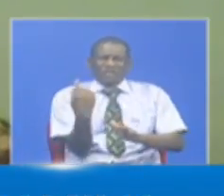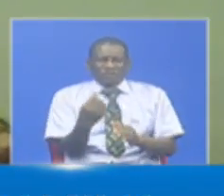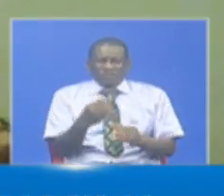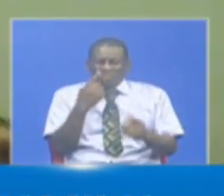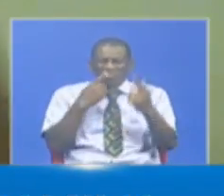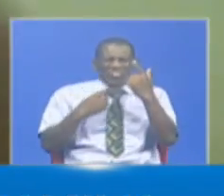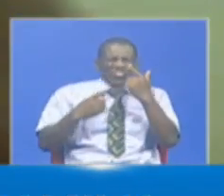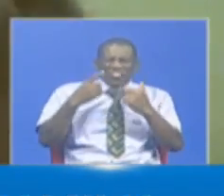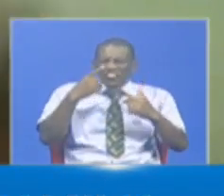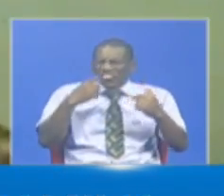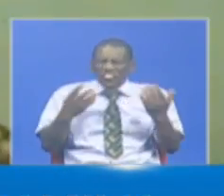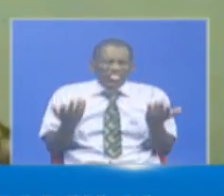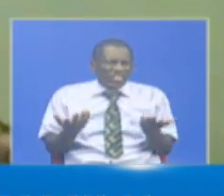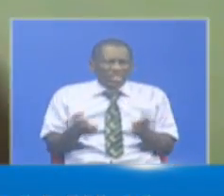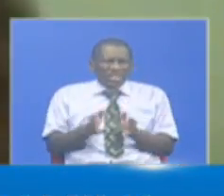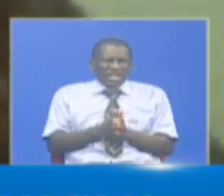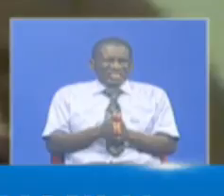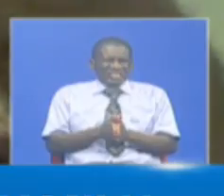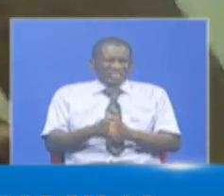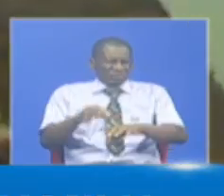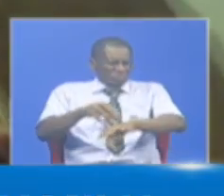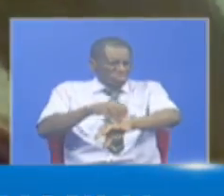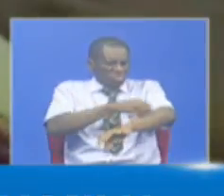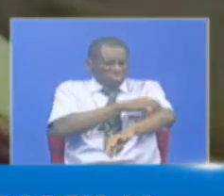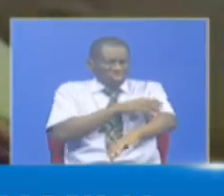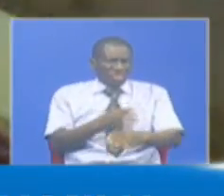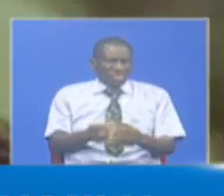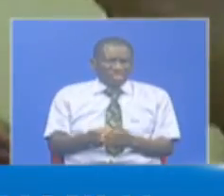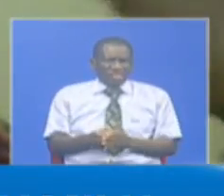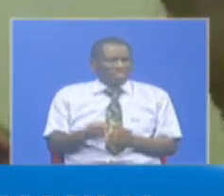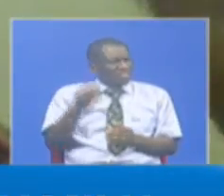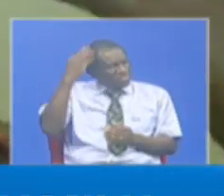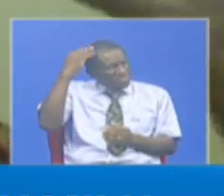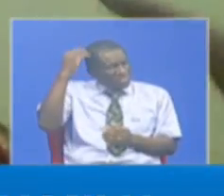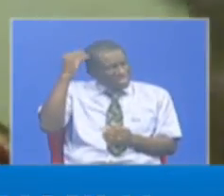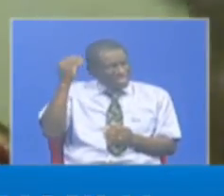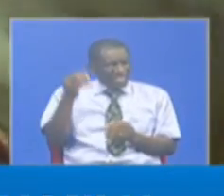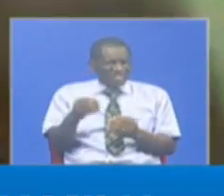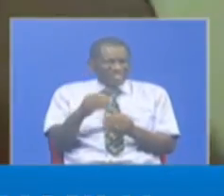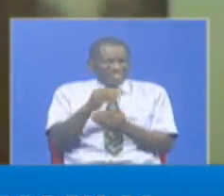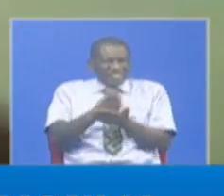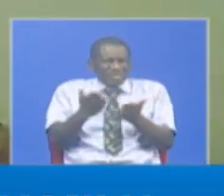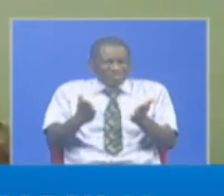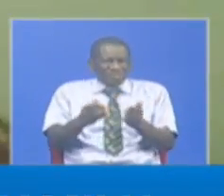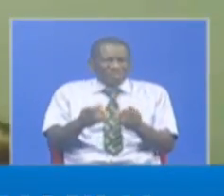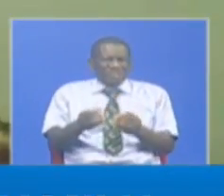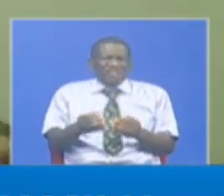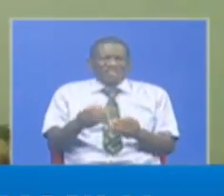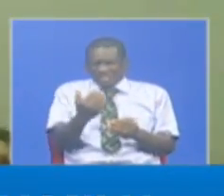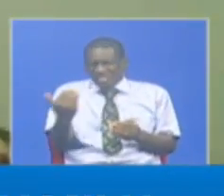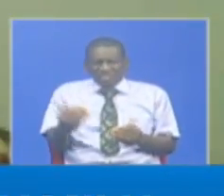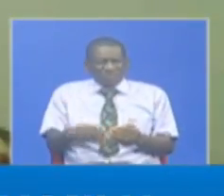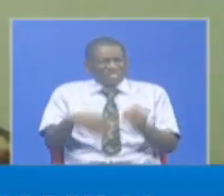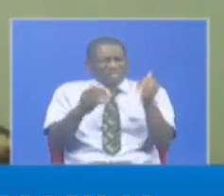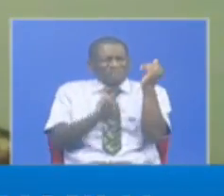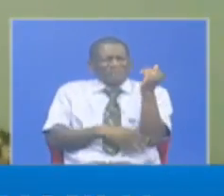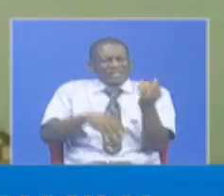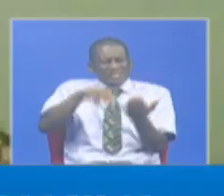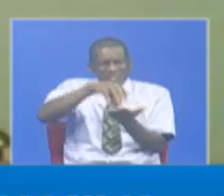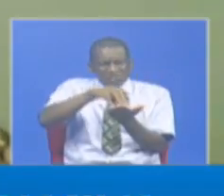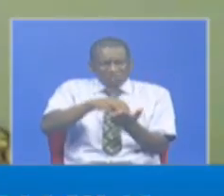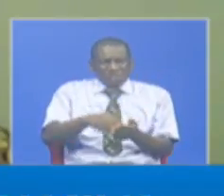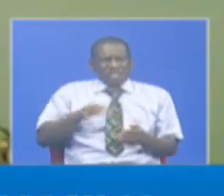down the nose, had rashes, her hair had been cut, somebody had tried cutting it. She was just neglected. The